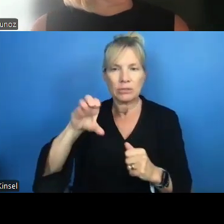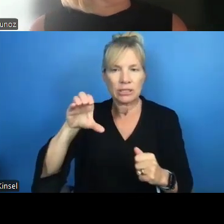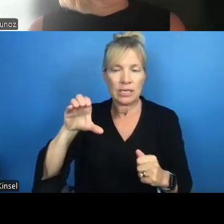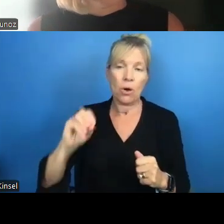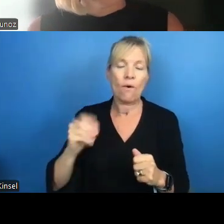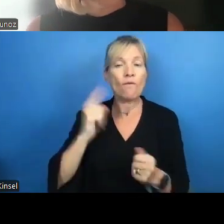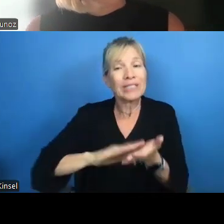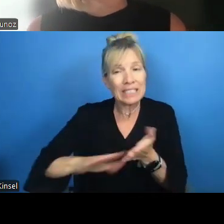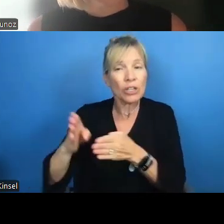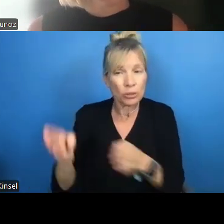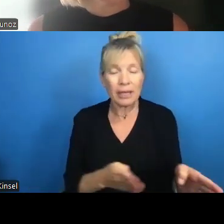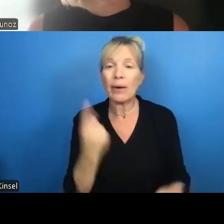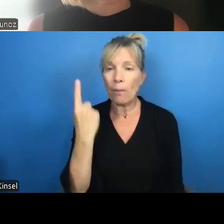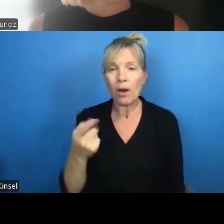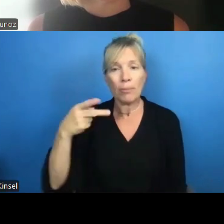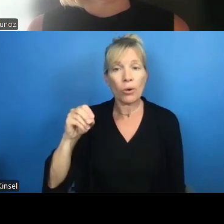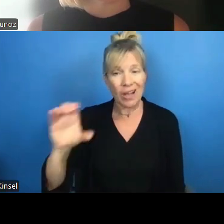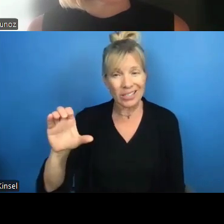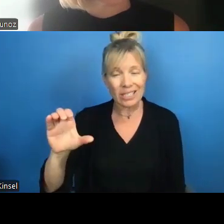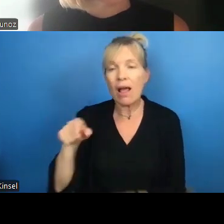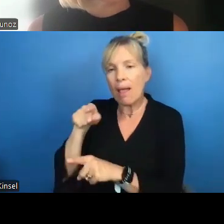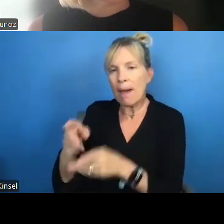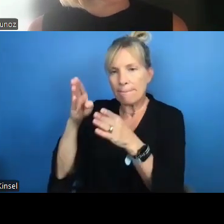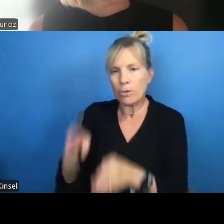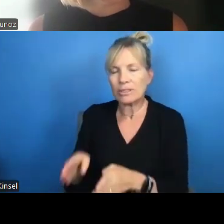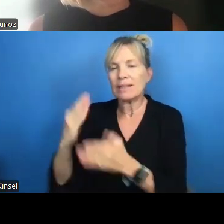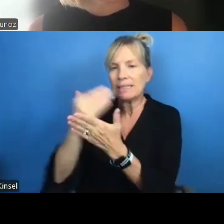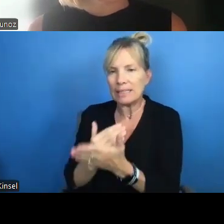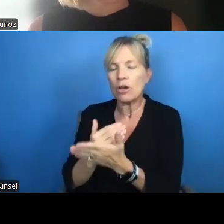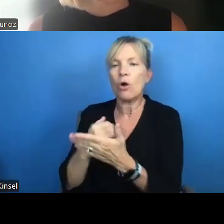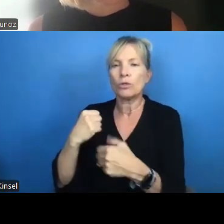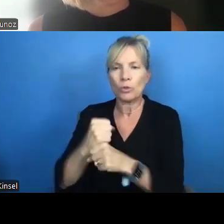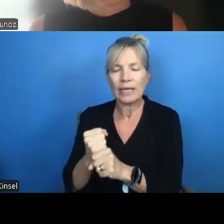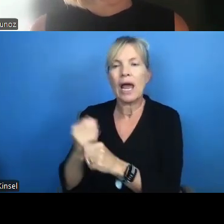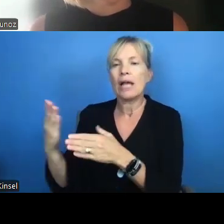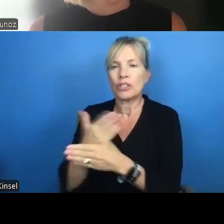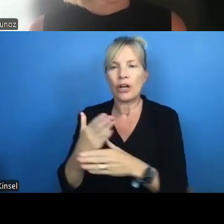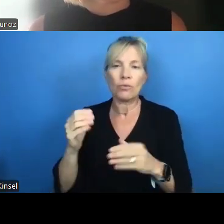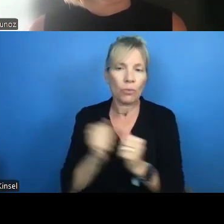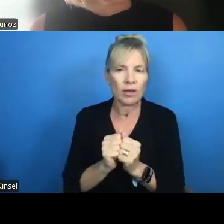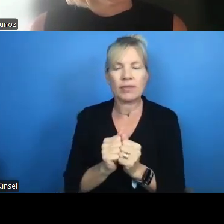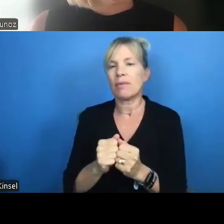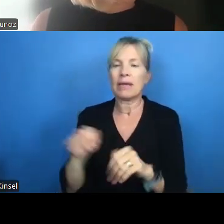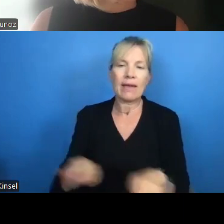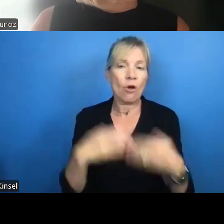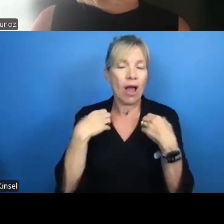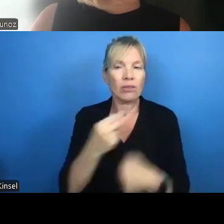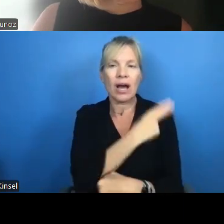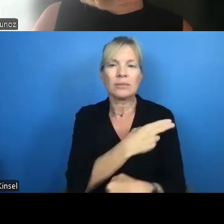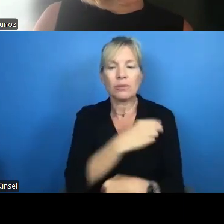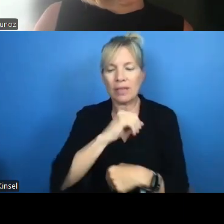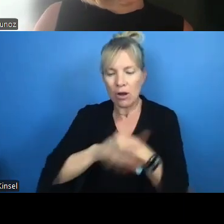for discharge planning. And then this contact list was created and shared with both Access and the behavioral health hospitals.